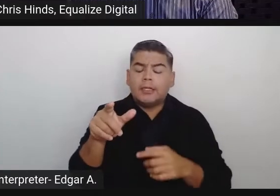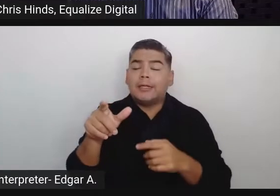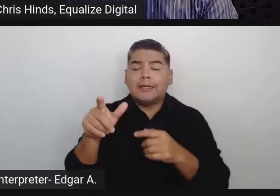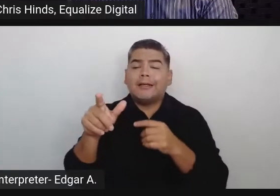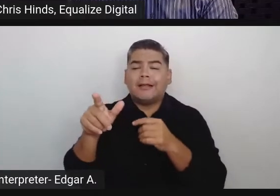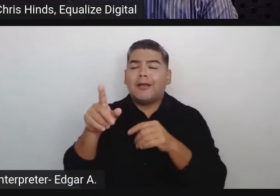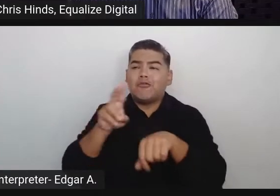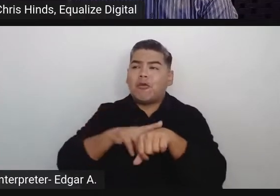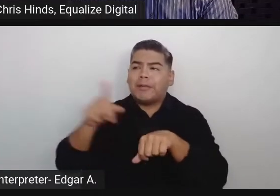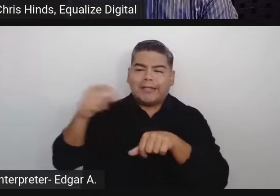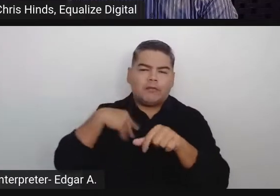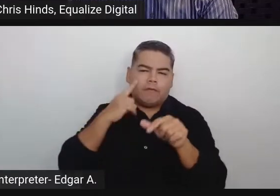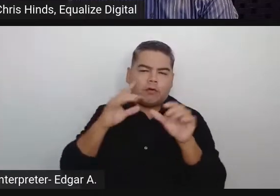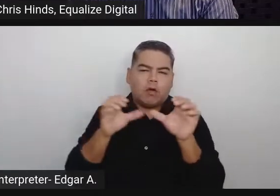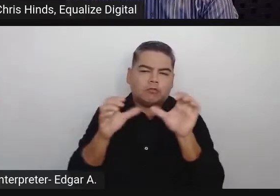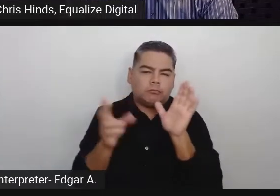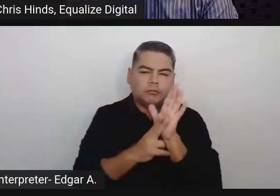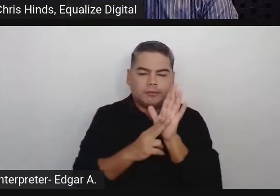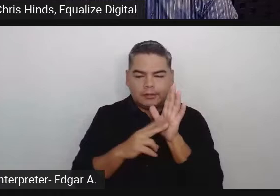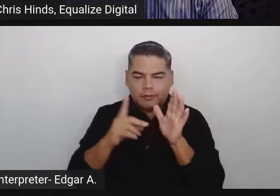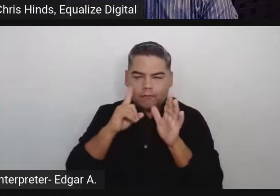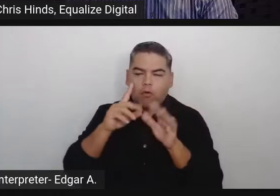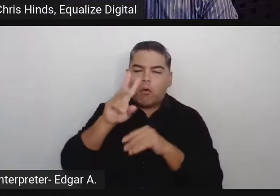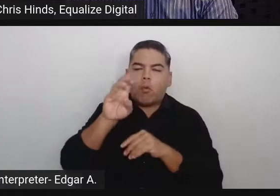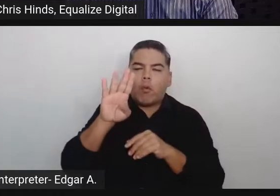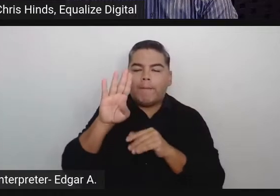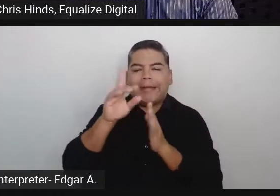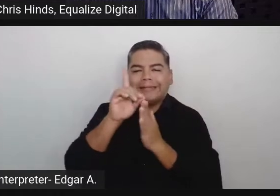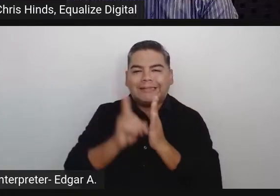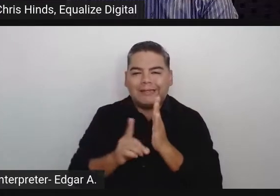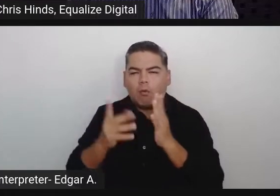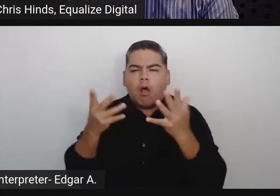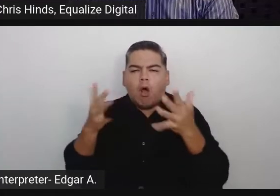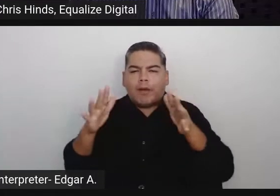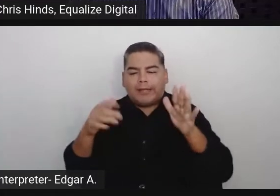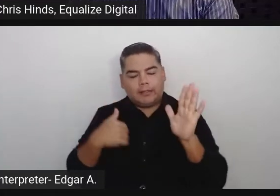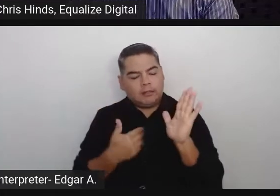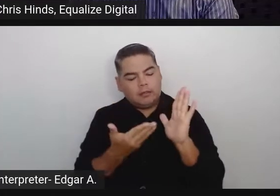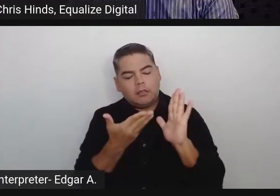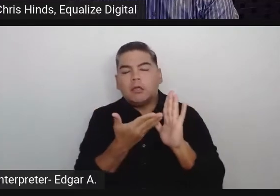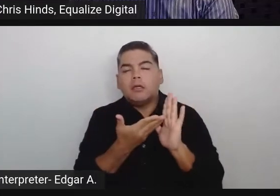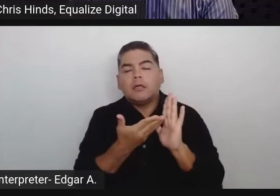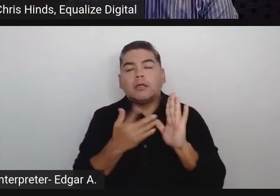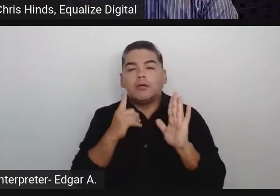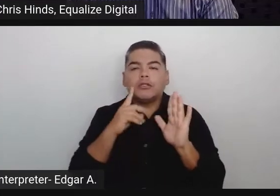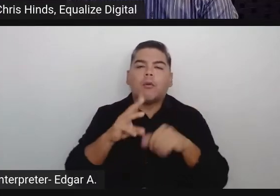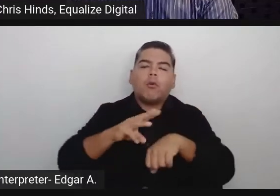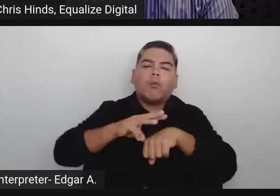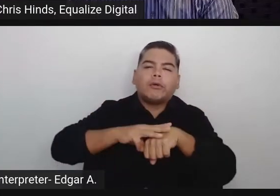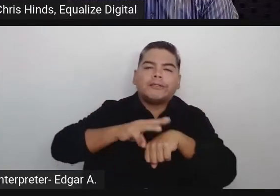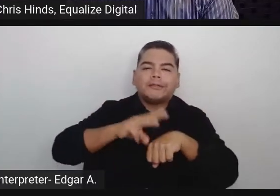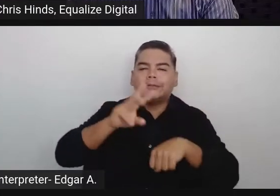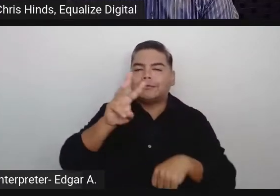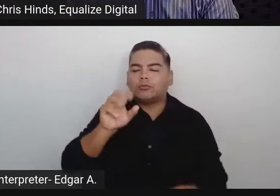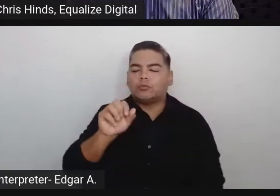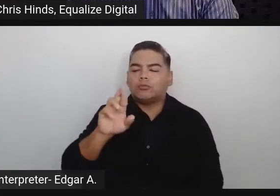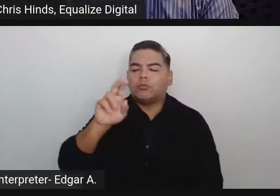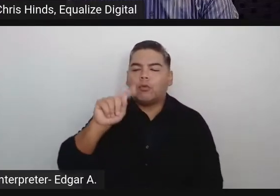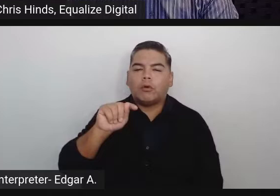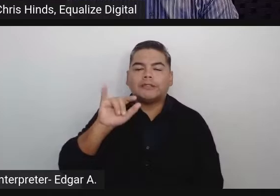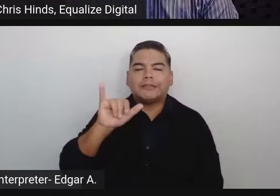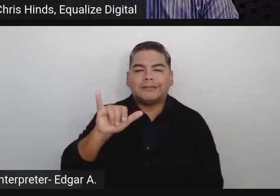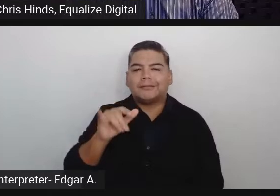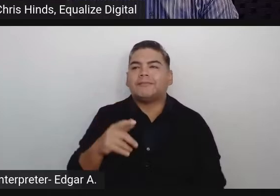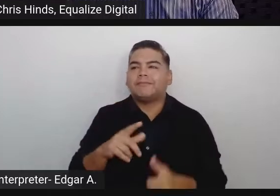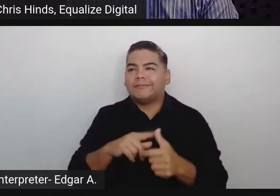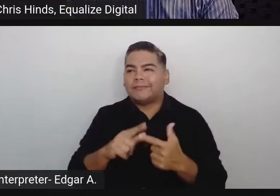development contract is already going to include some, you know, warranty and liability statements, right? And basically,